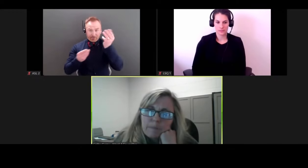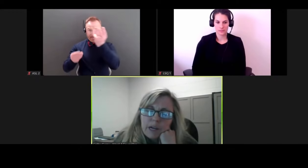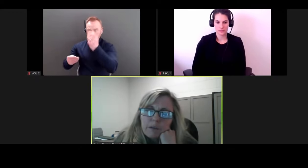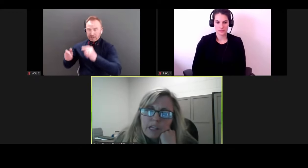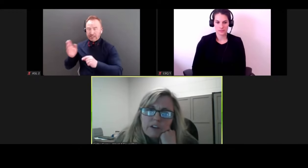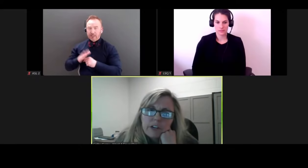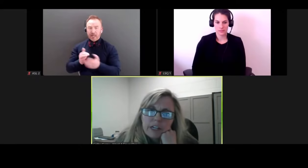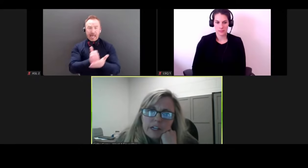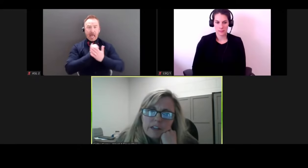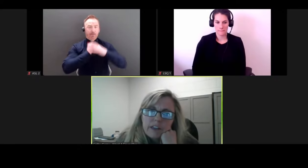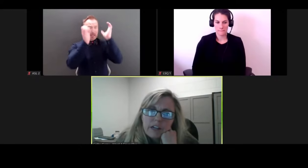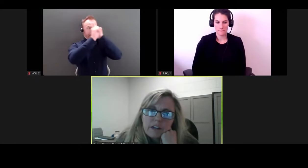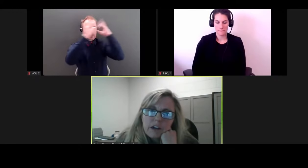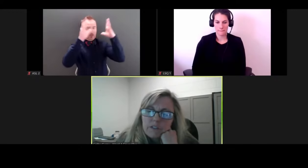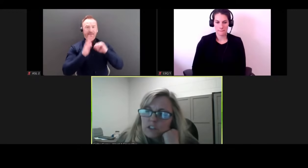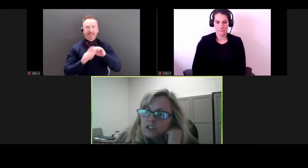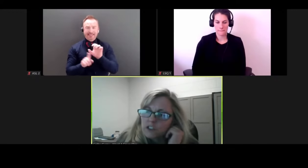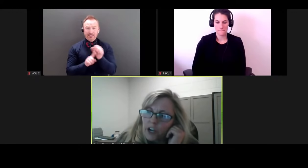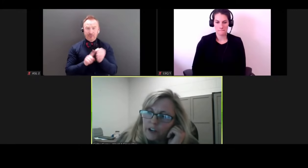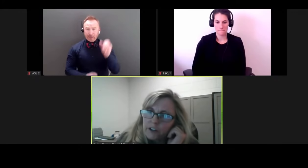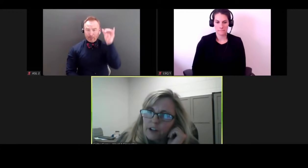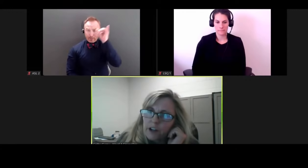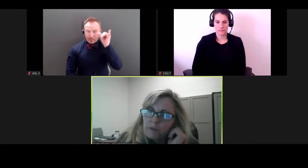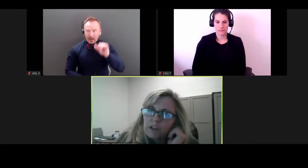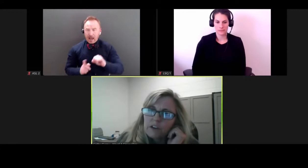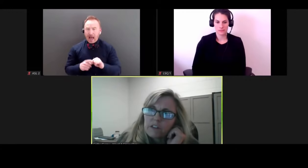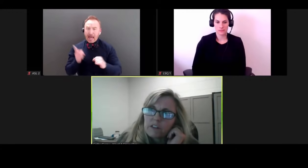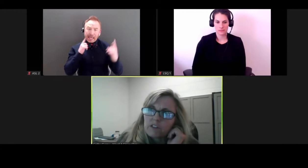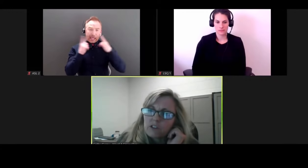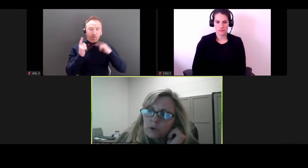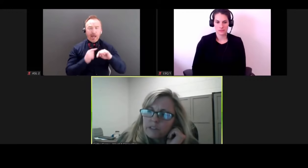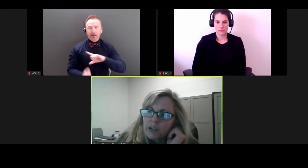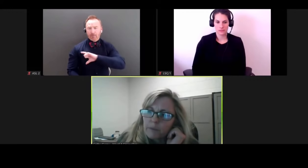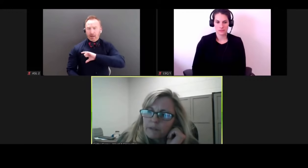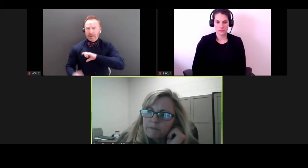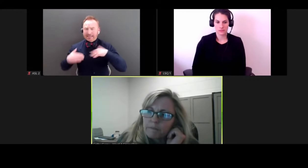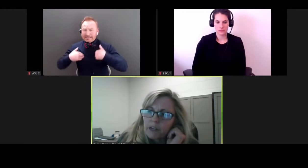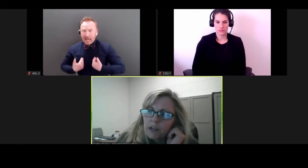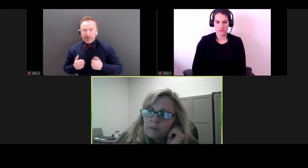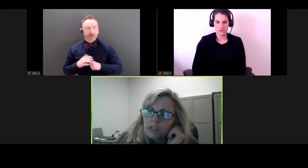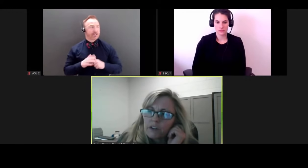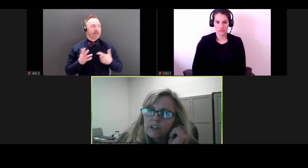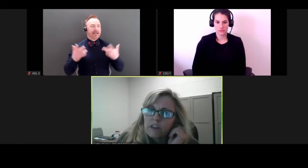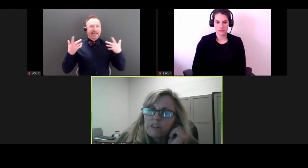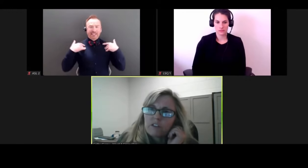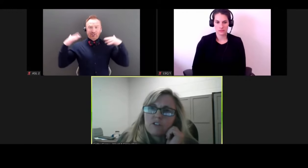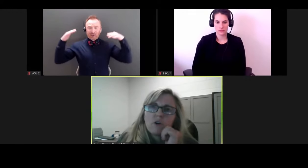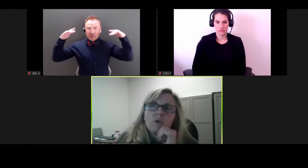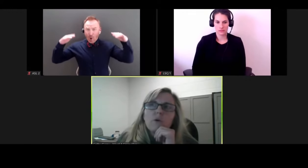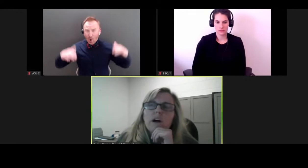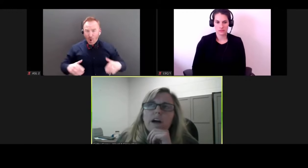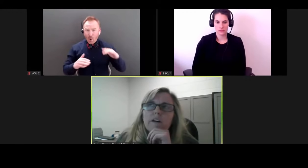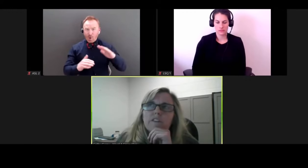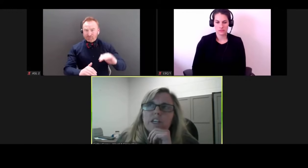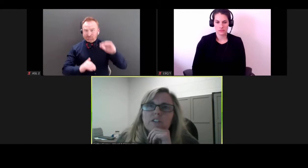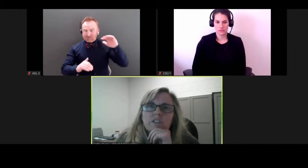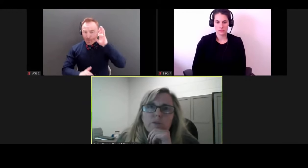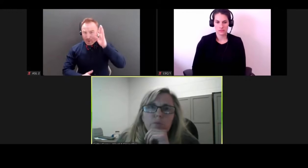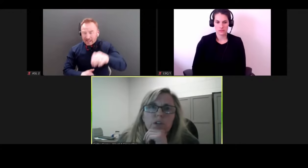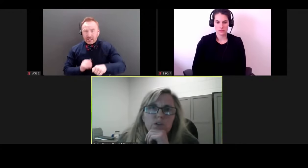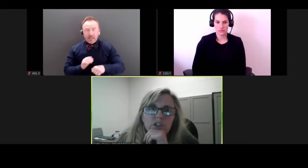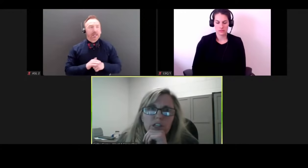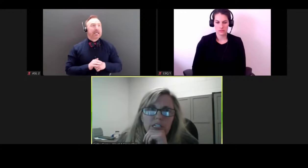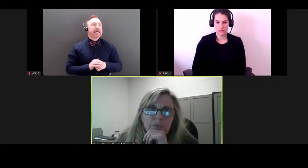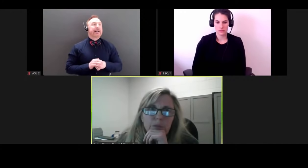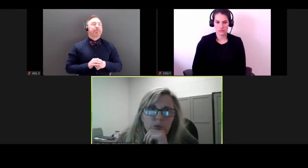I'm hearing that officers are tired. I'm hearing that snow is coming. I'm hearing that the snow vehicles that